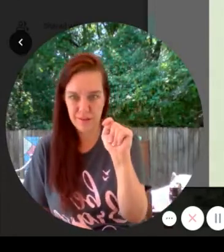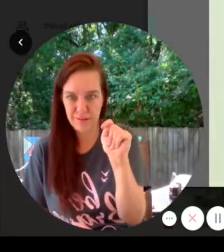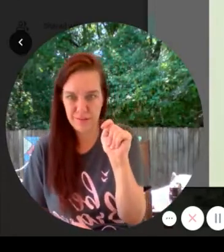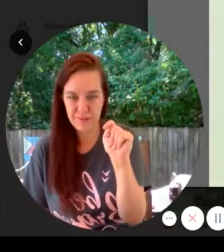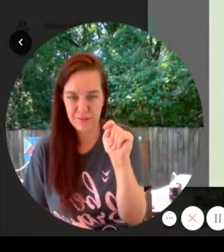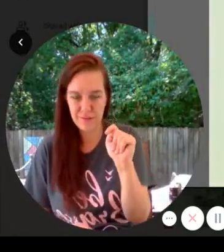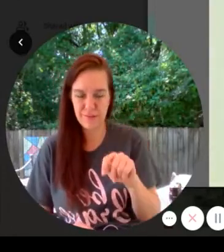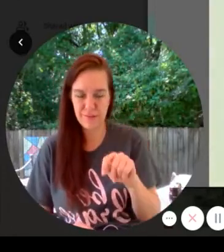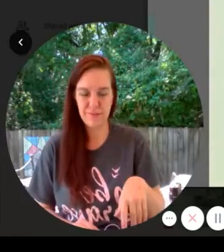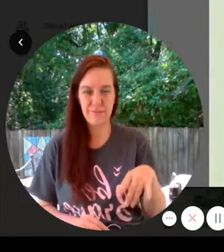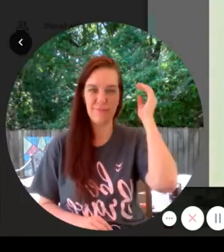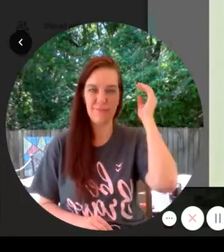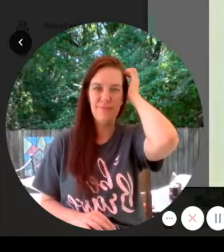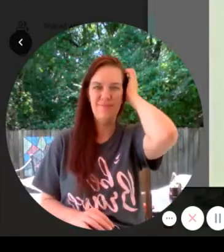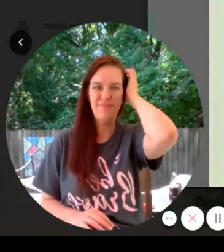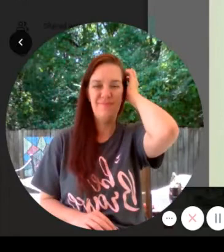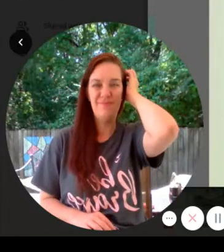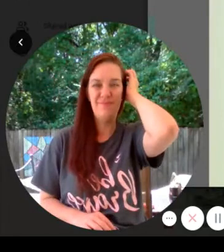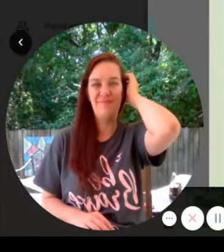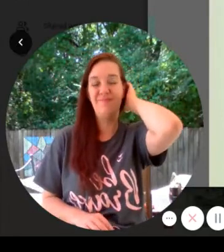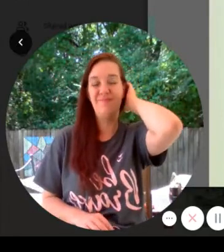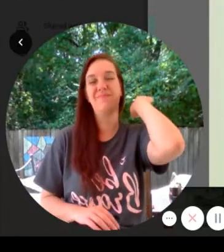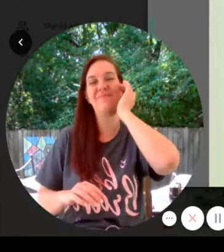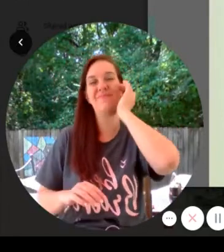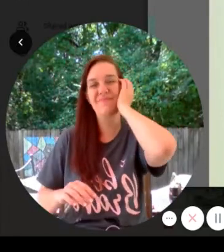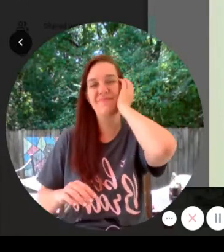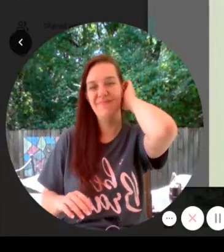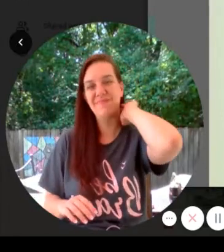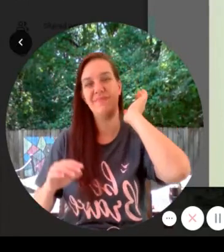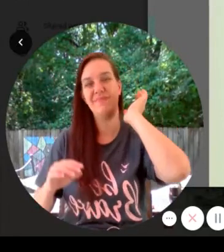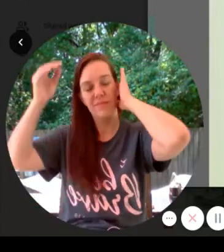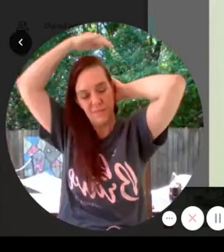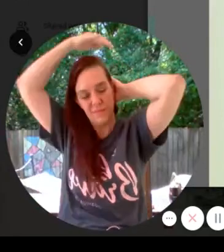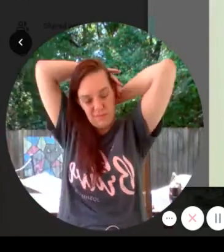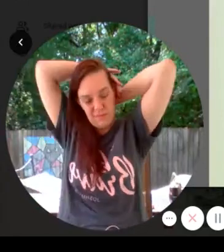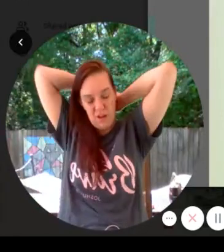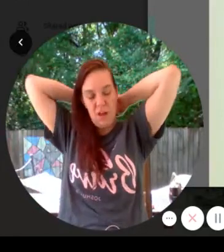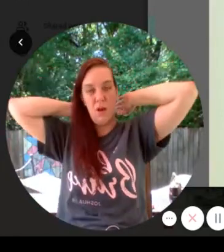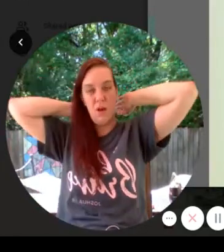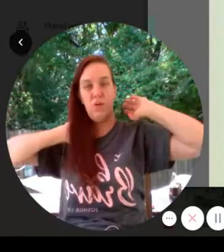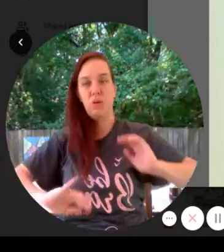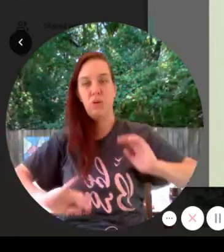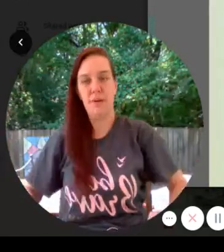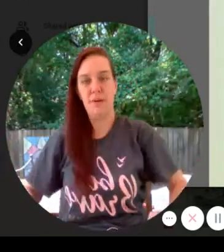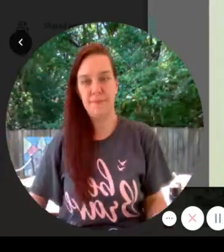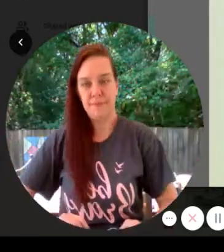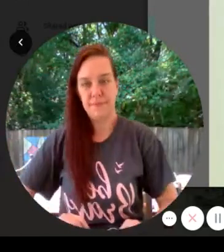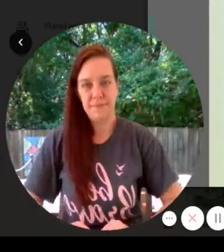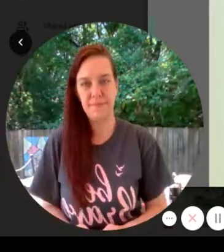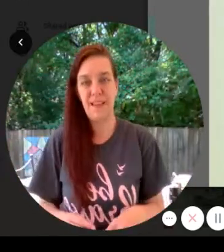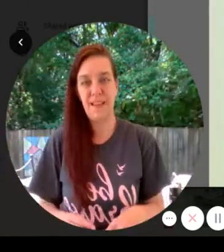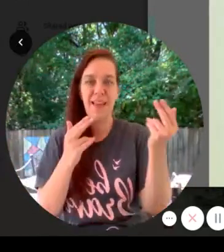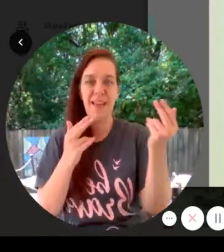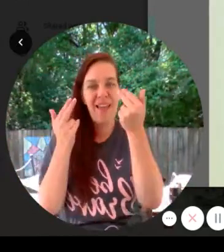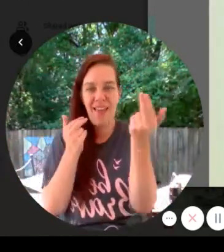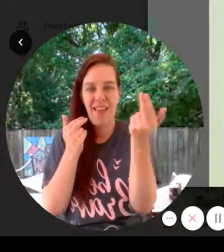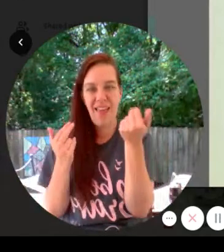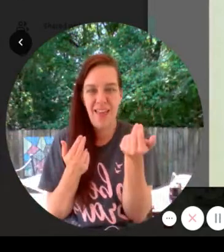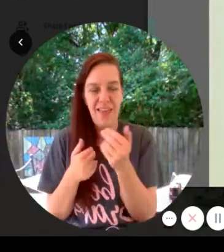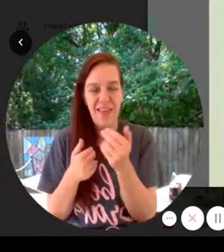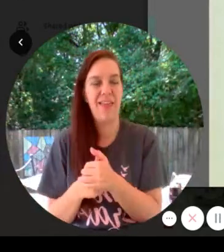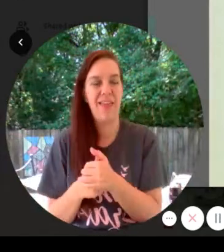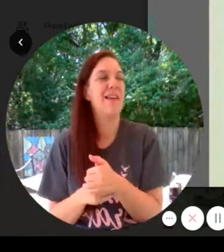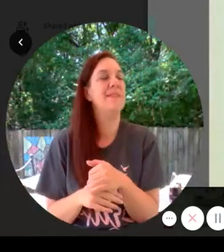Niles. "Really skimpy robot underwear," said Miles. They laughed for a few